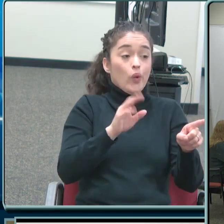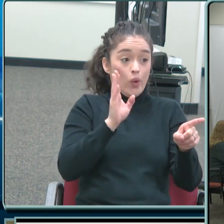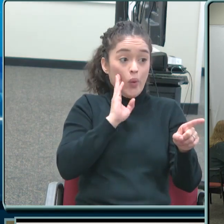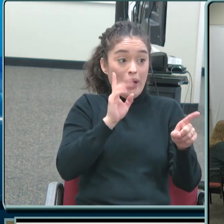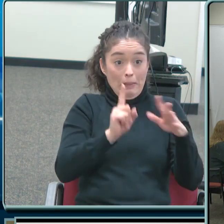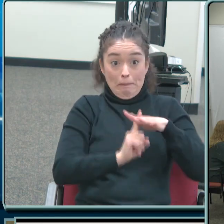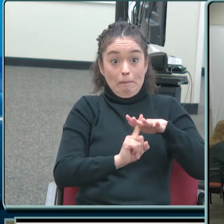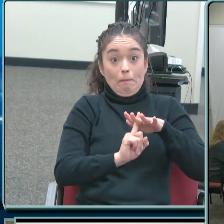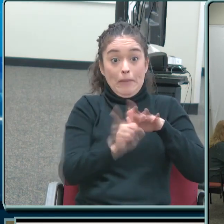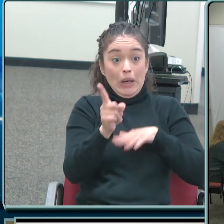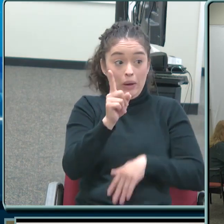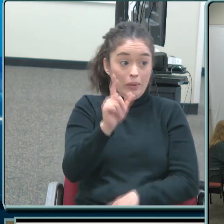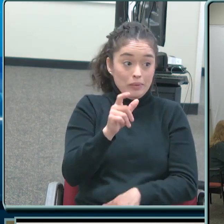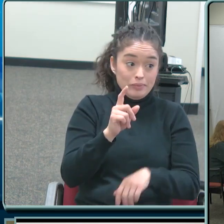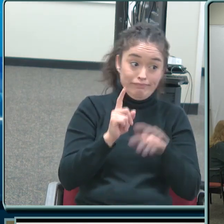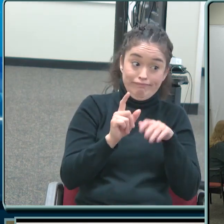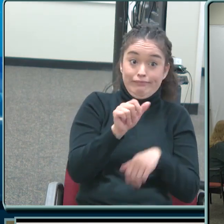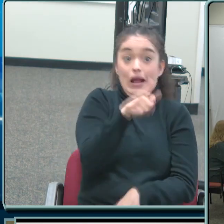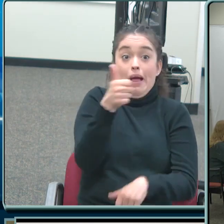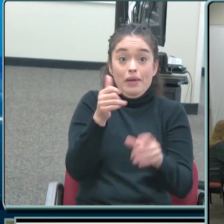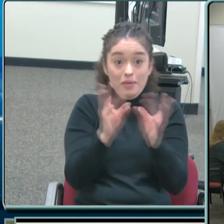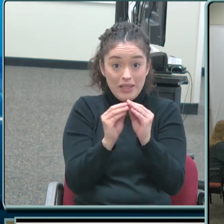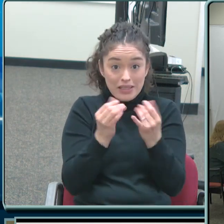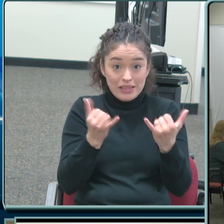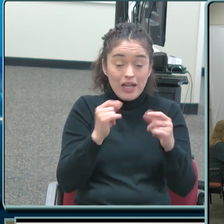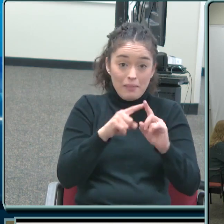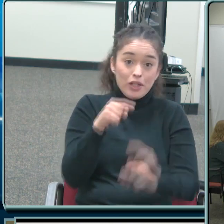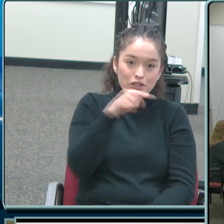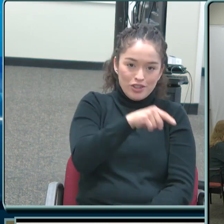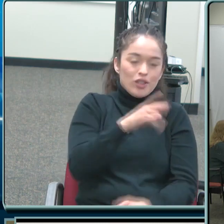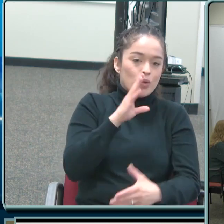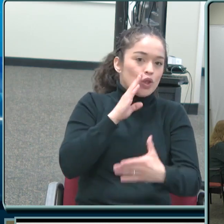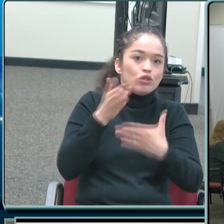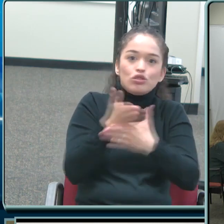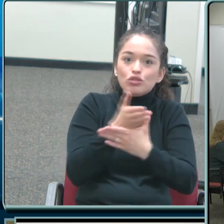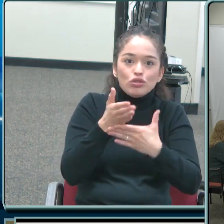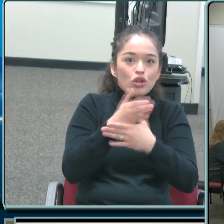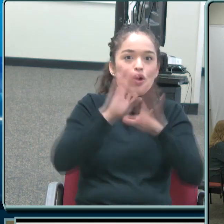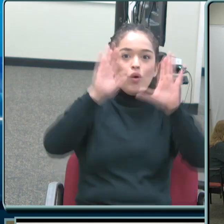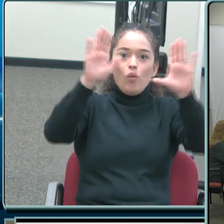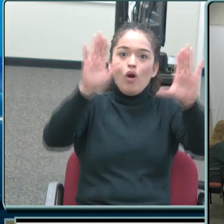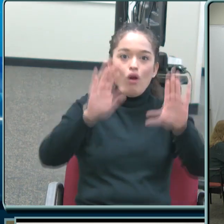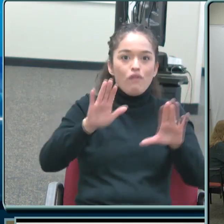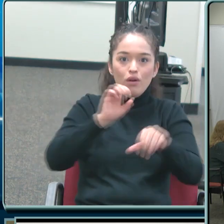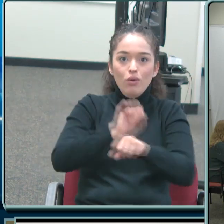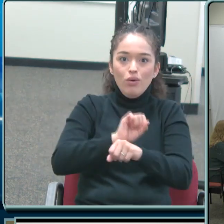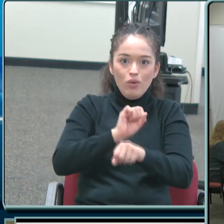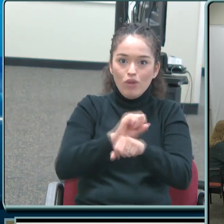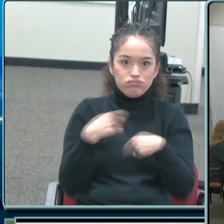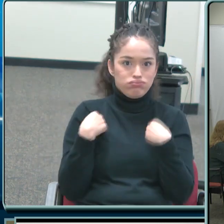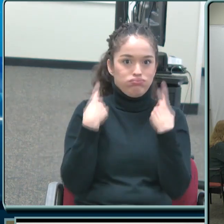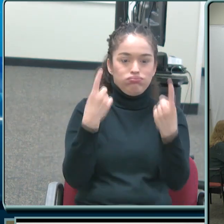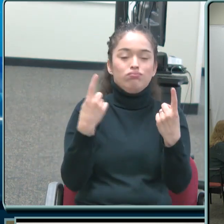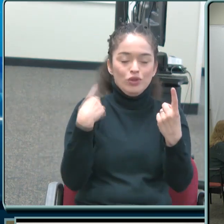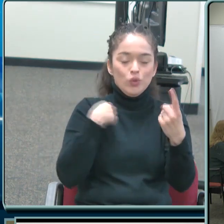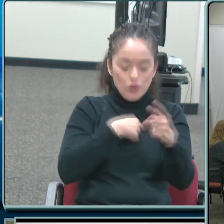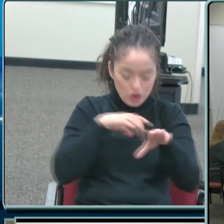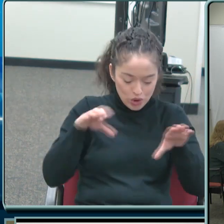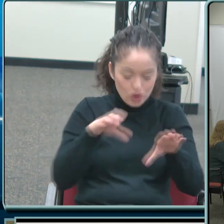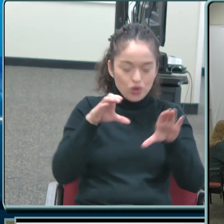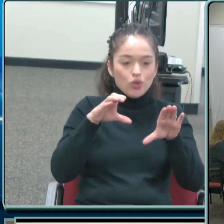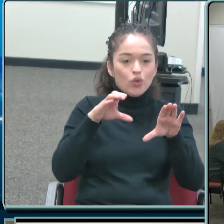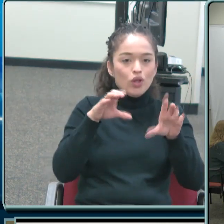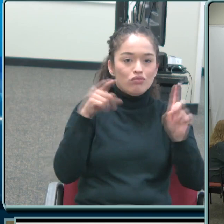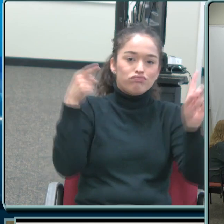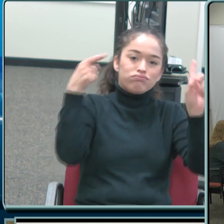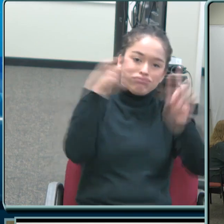that meeting today, but she is sharing the great work that they're all doing around prevention. So our hope is that